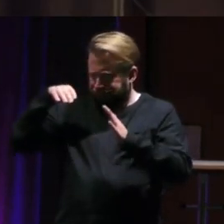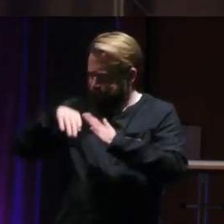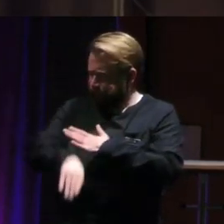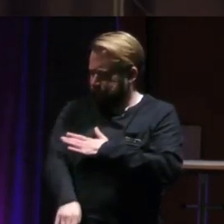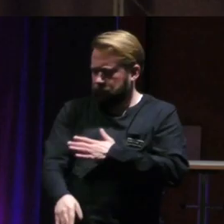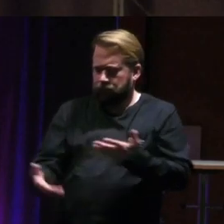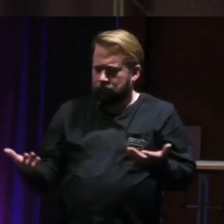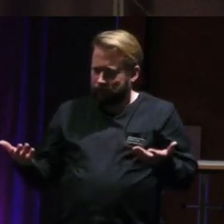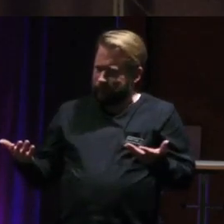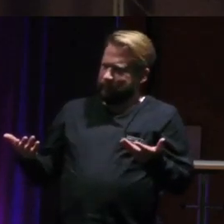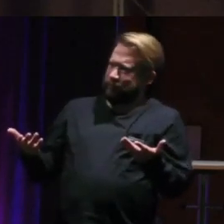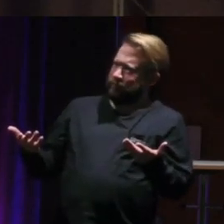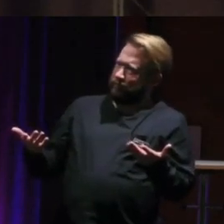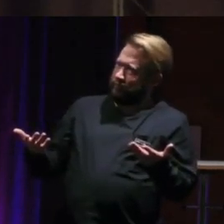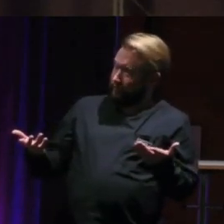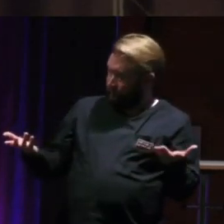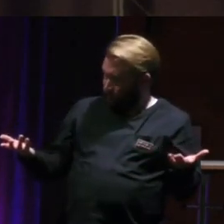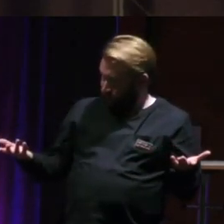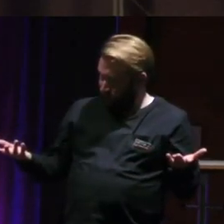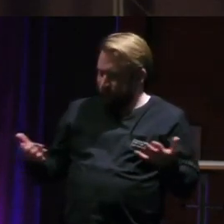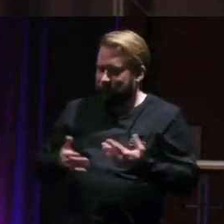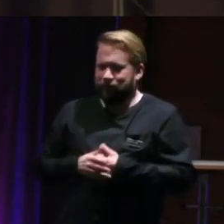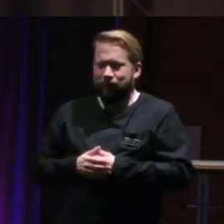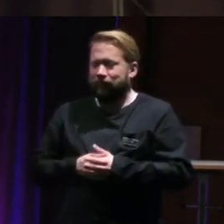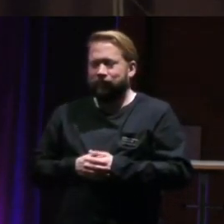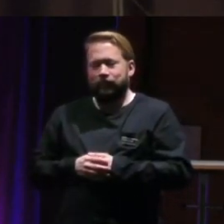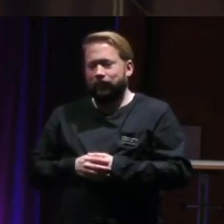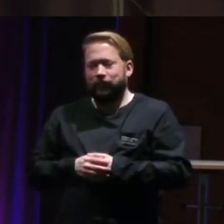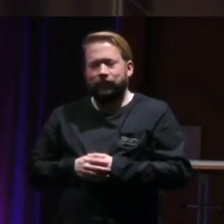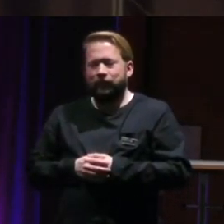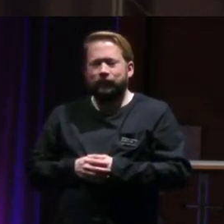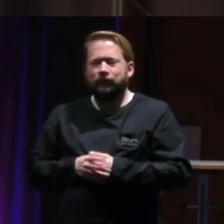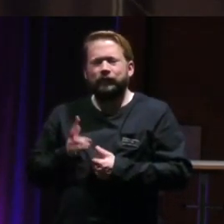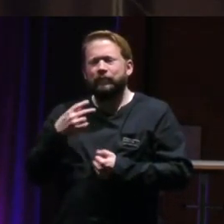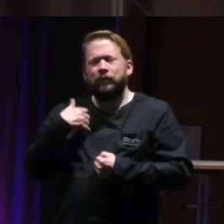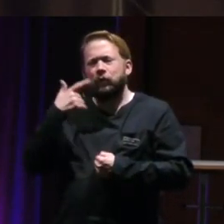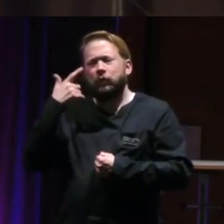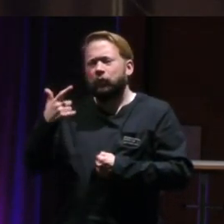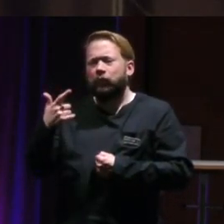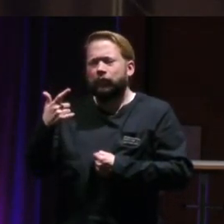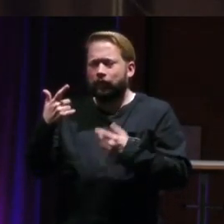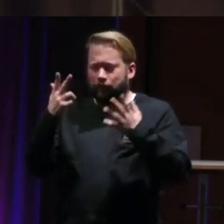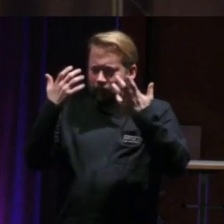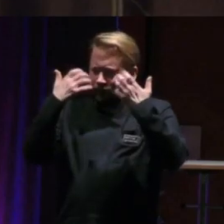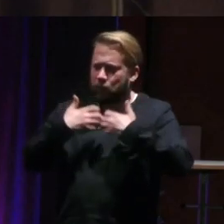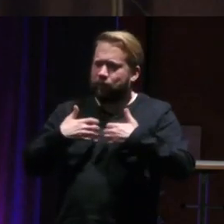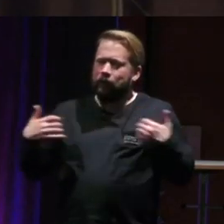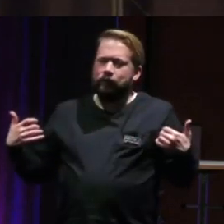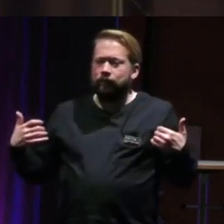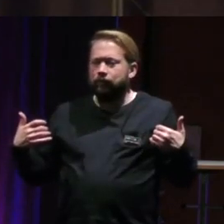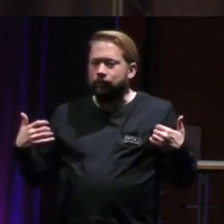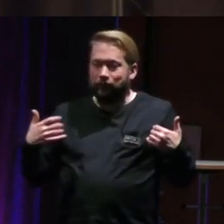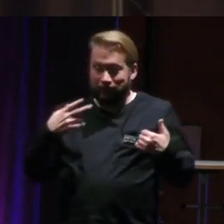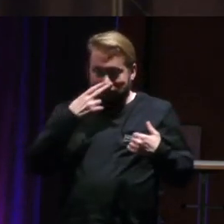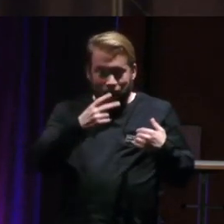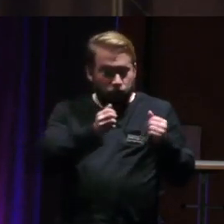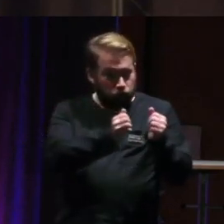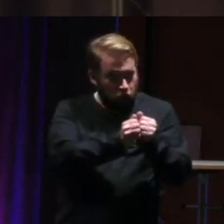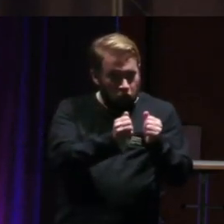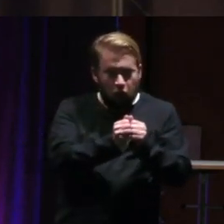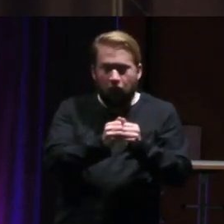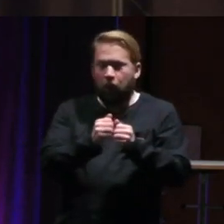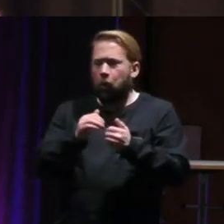you cannot prove it. Mm-hmm. We should wait. It's a kind of schizophrenic state of mind. They are trying to